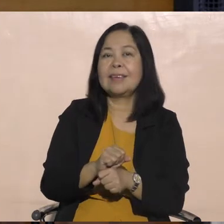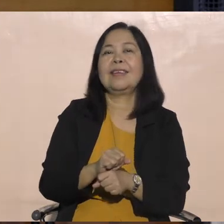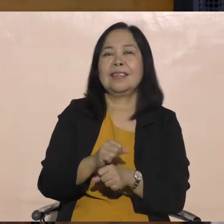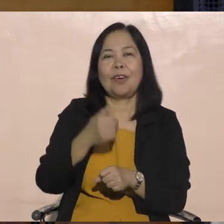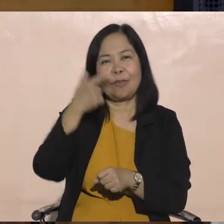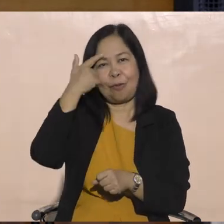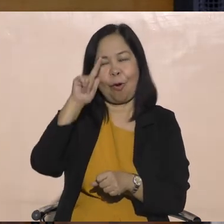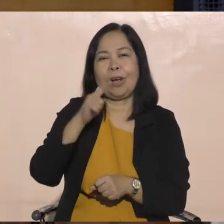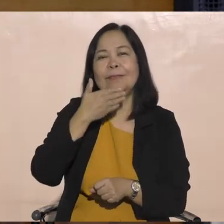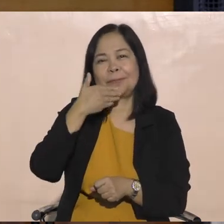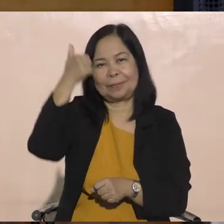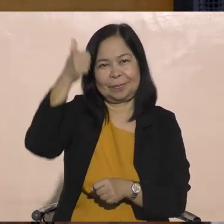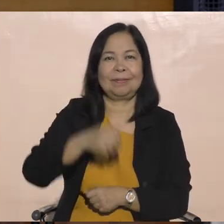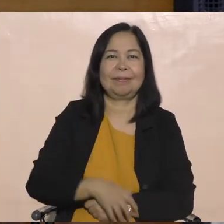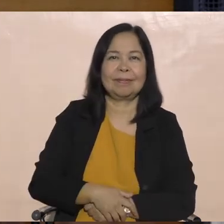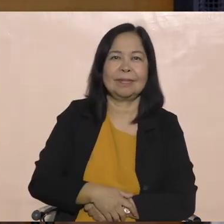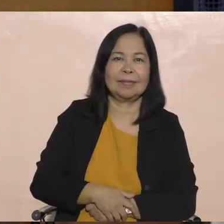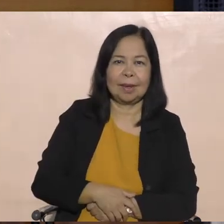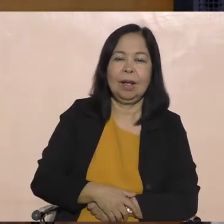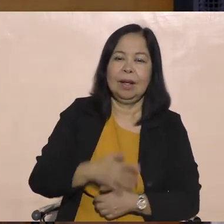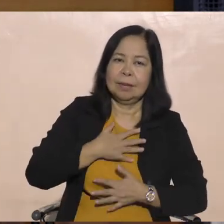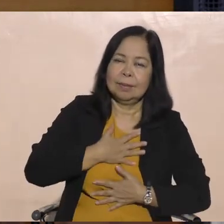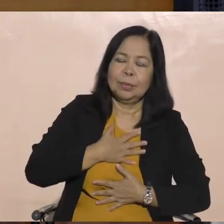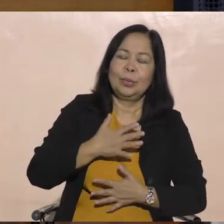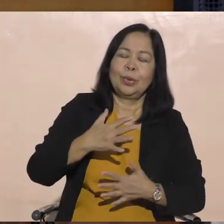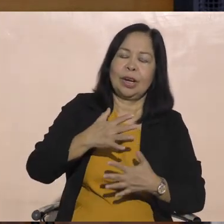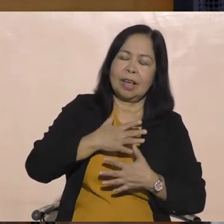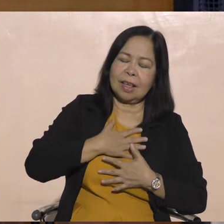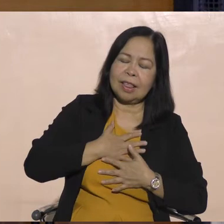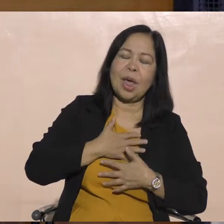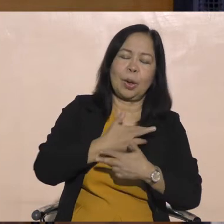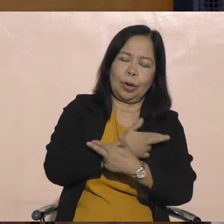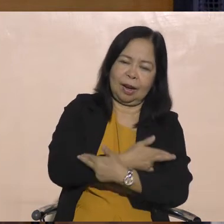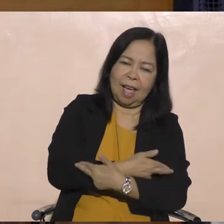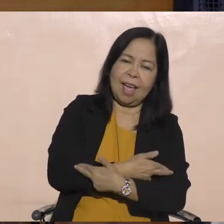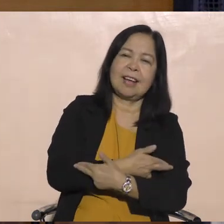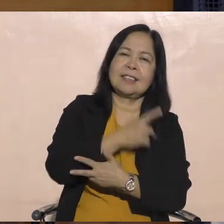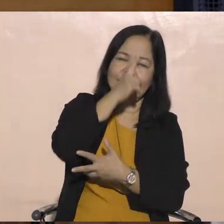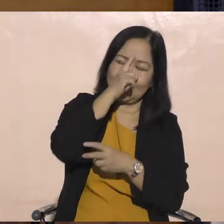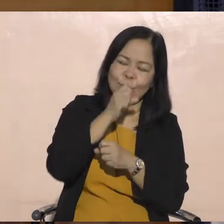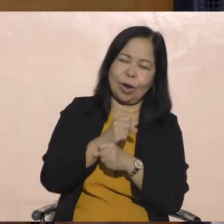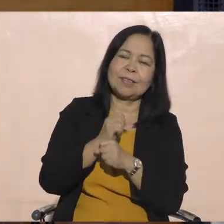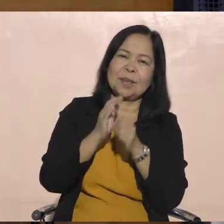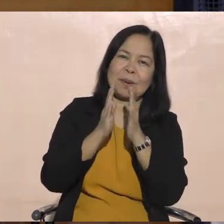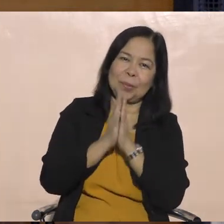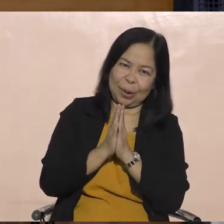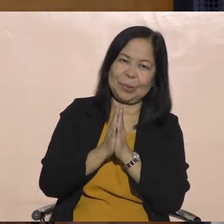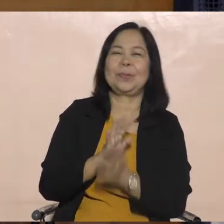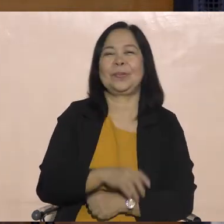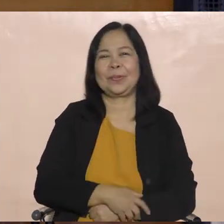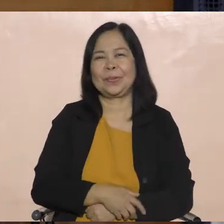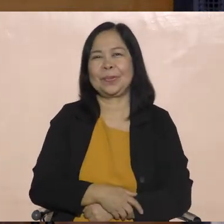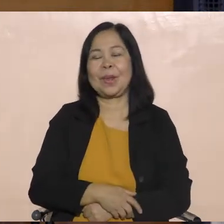best." Amen? Ginhawa lang, mga igsoon, og pagbaton, og pagsalig, nga ang tanan,